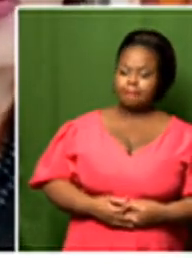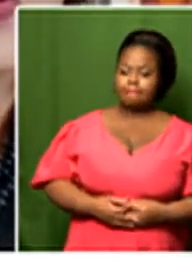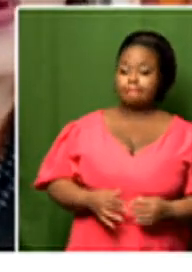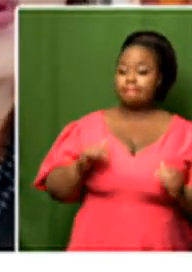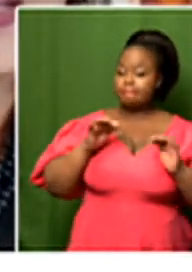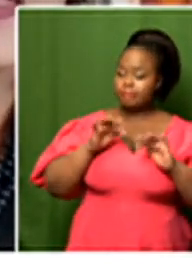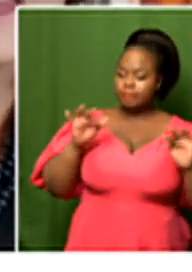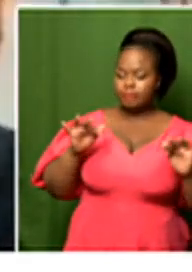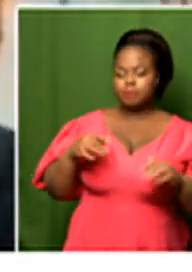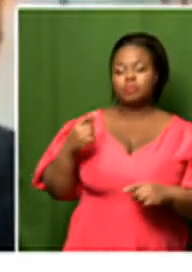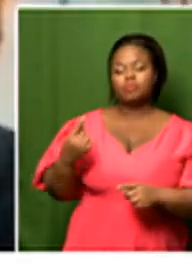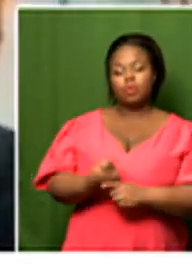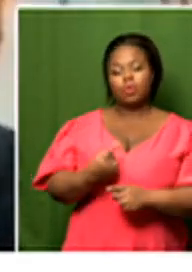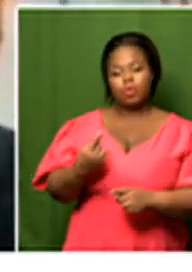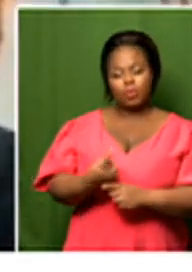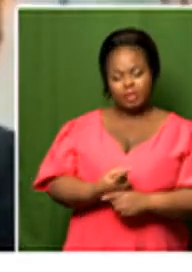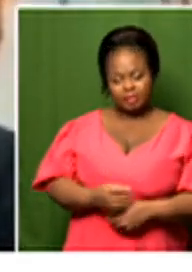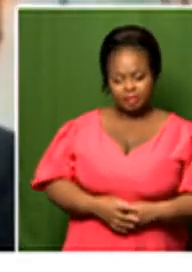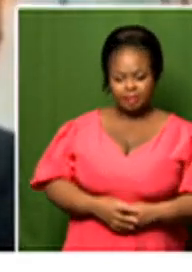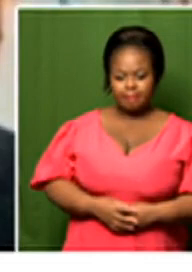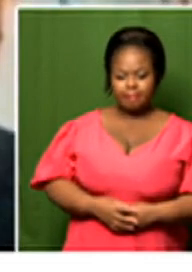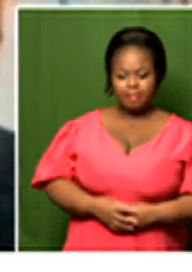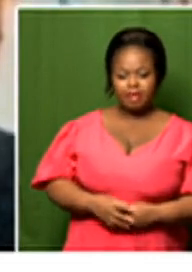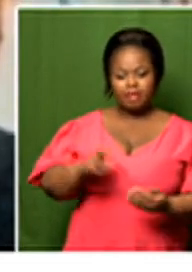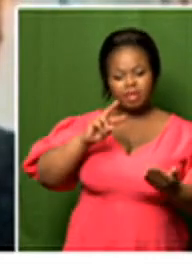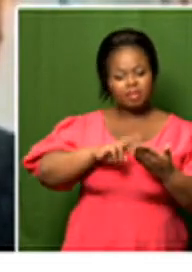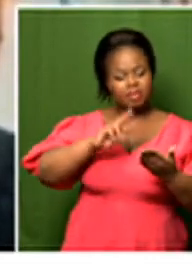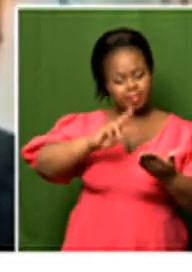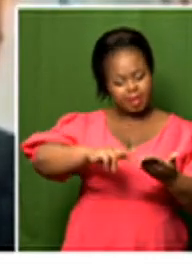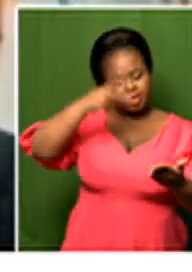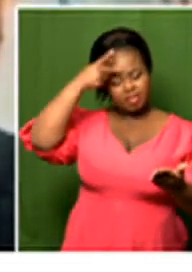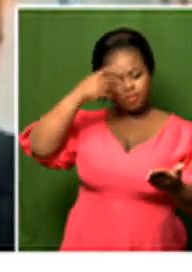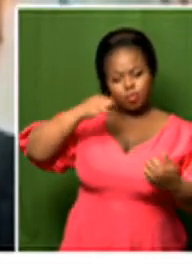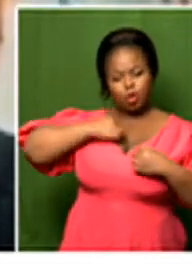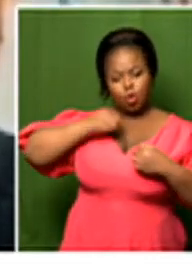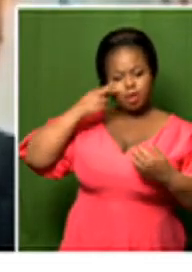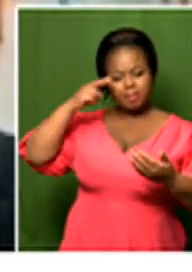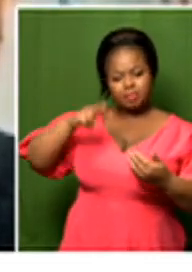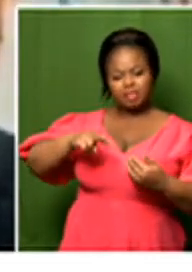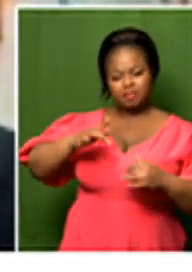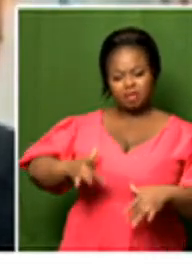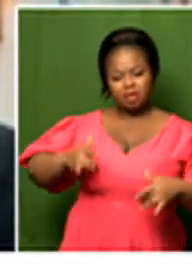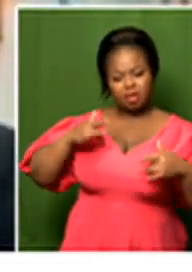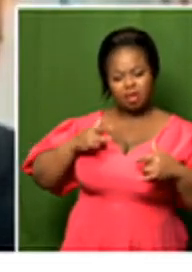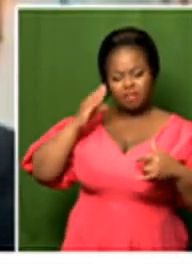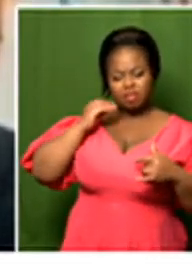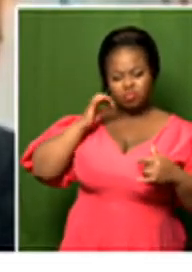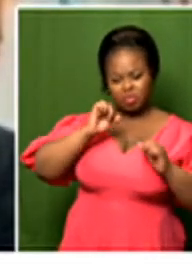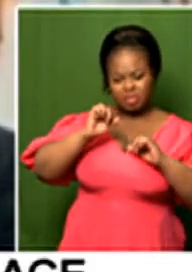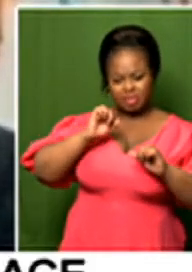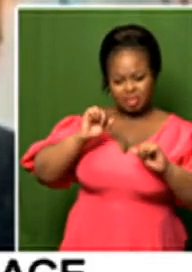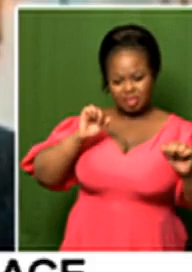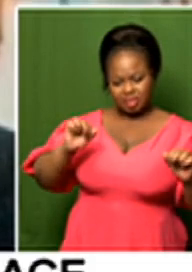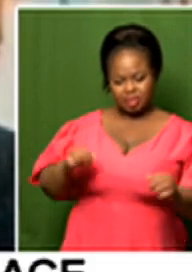People will always interpret an artwork from their own perspective, from their own lived experience. I think